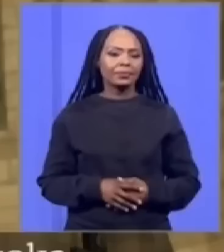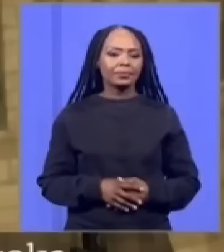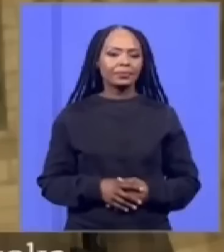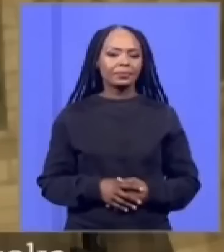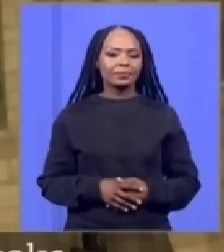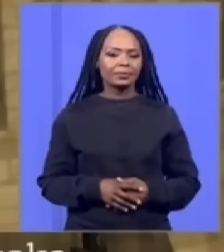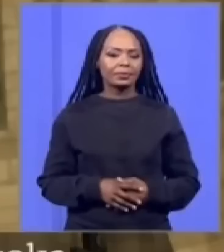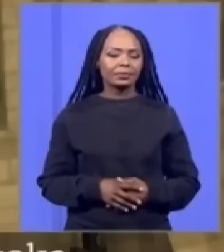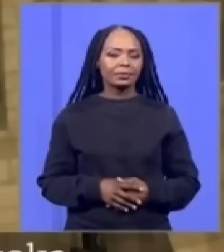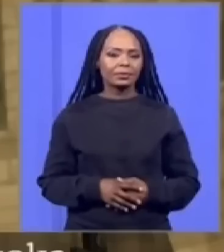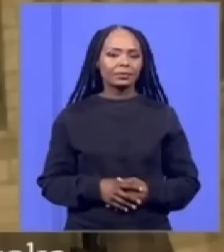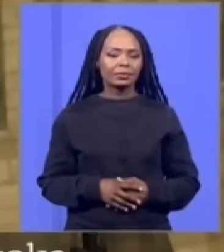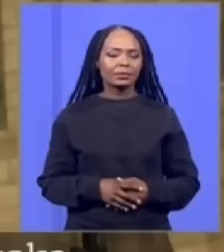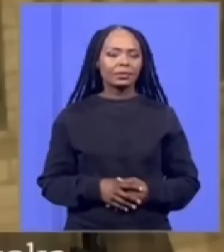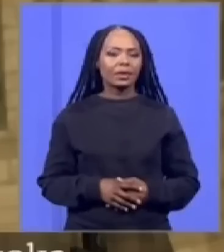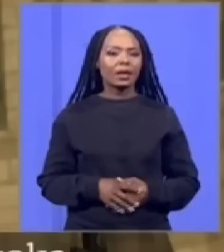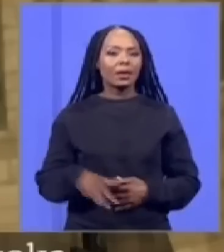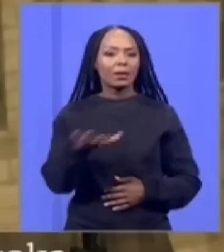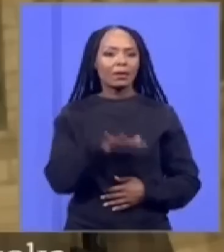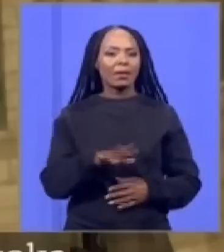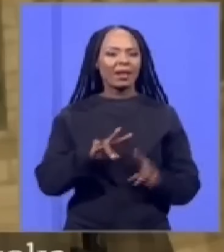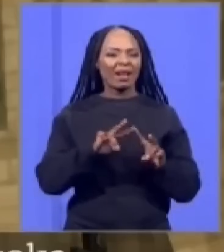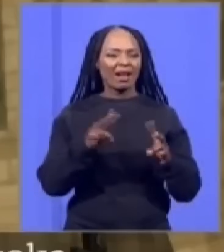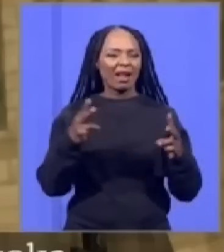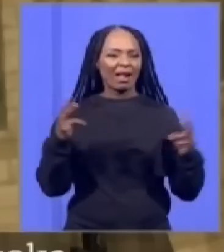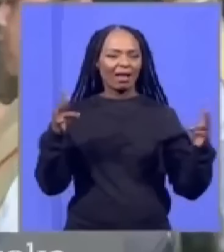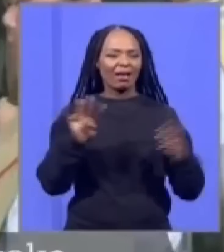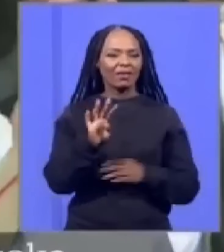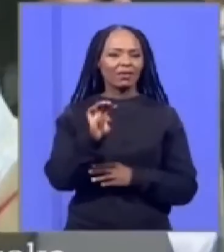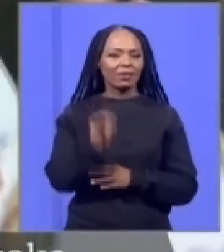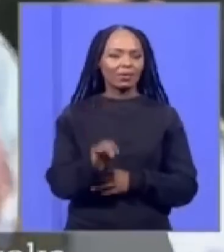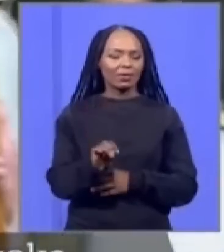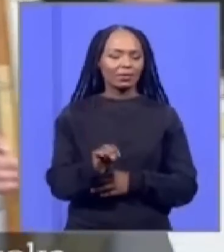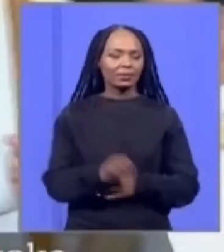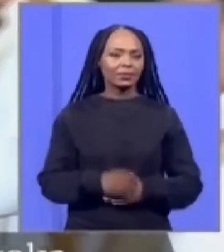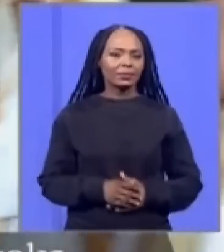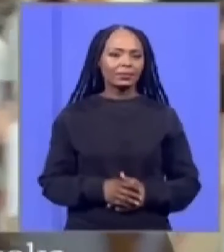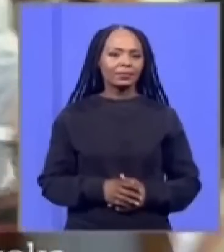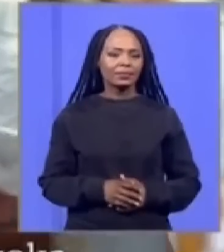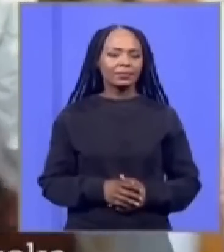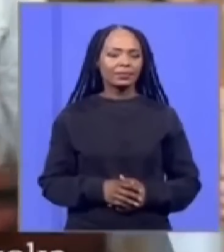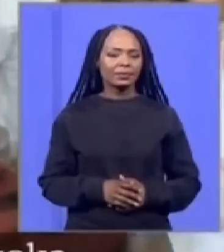In 40 different places on a recent count,